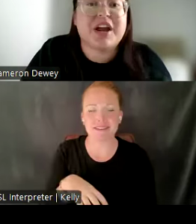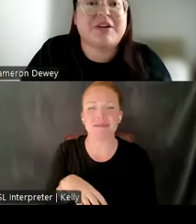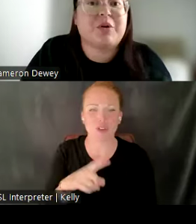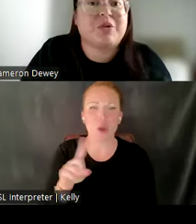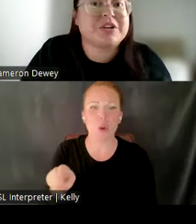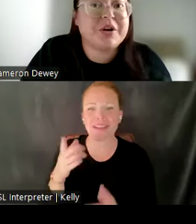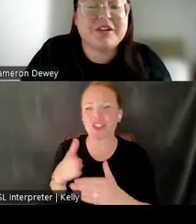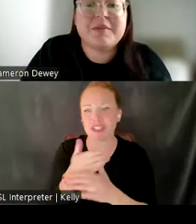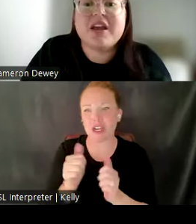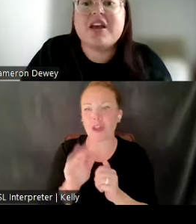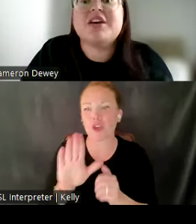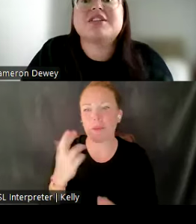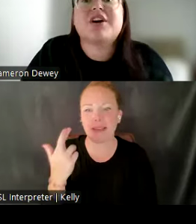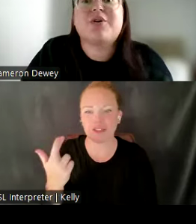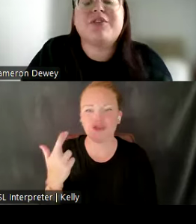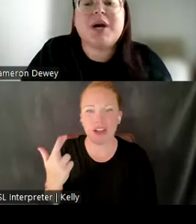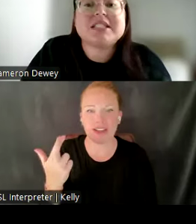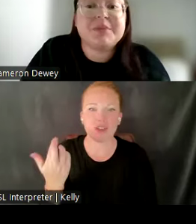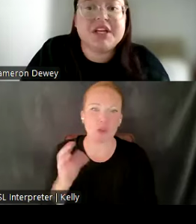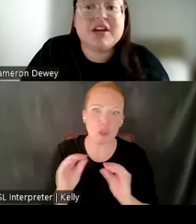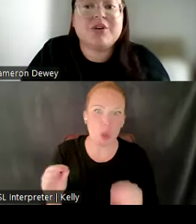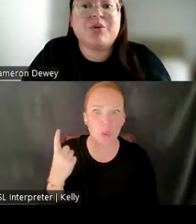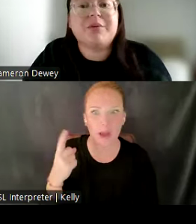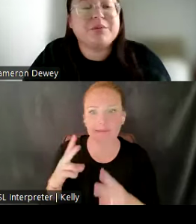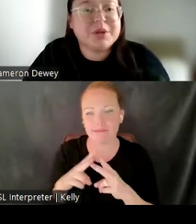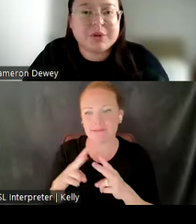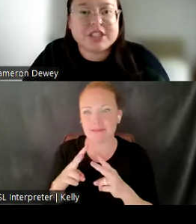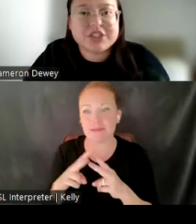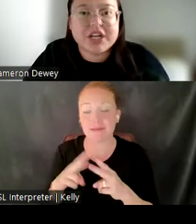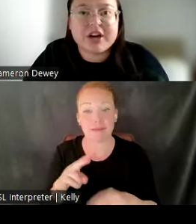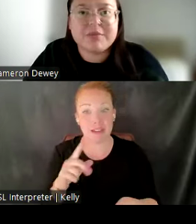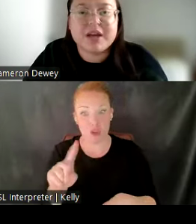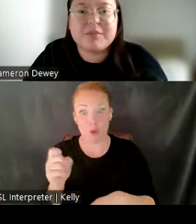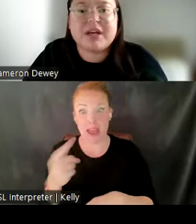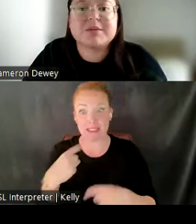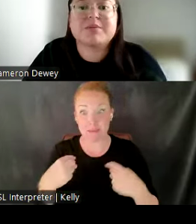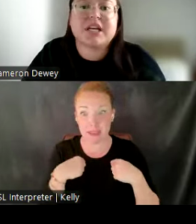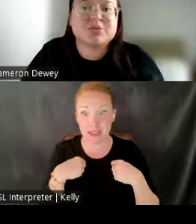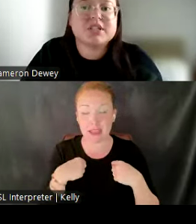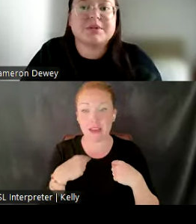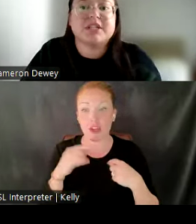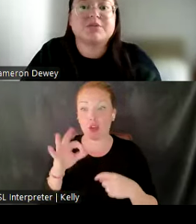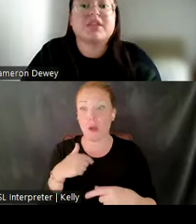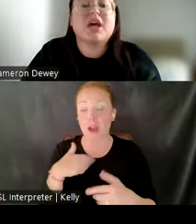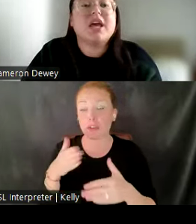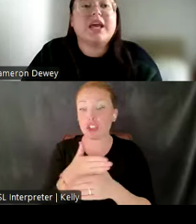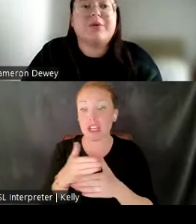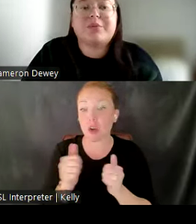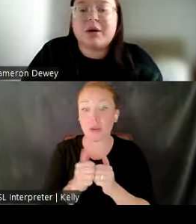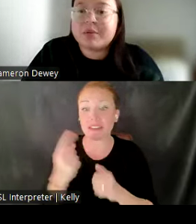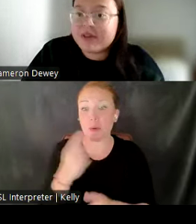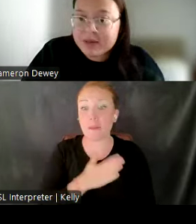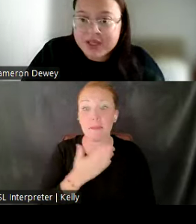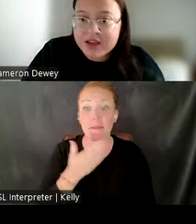best friend or no one. So if you asked me who I would be willing to share my best sexual experience with, it